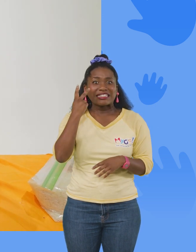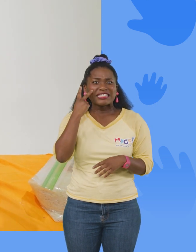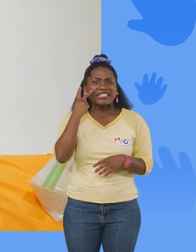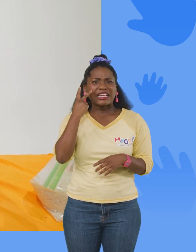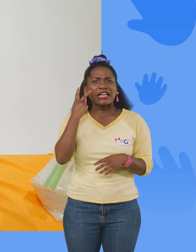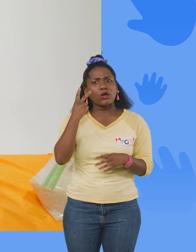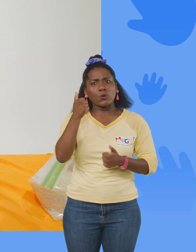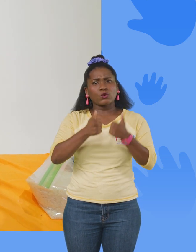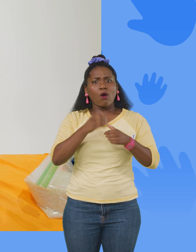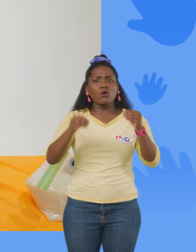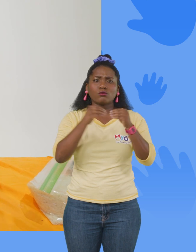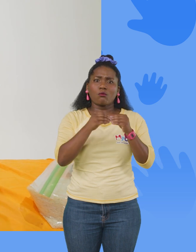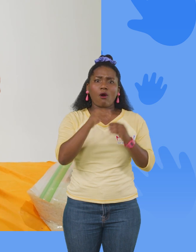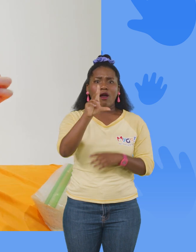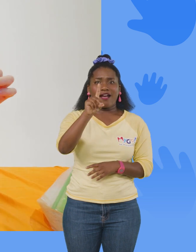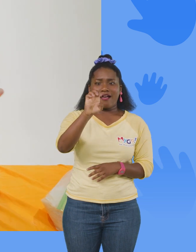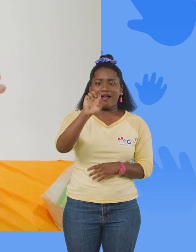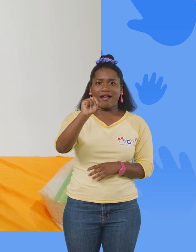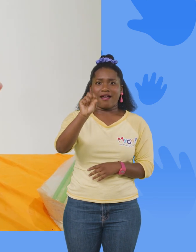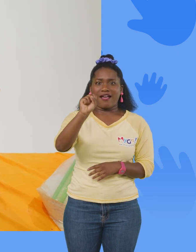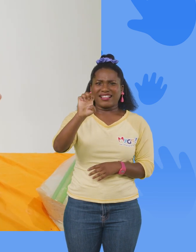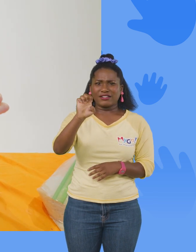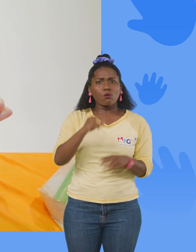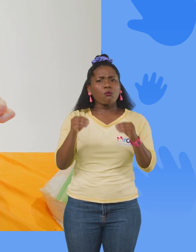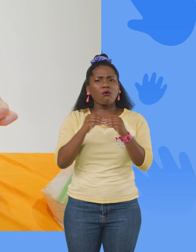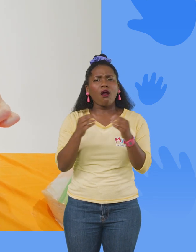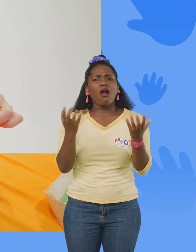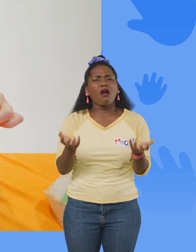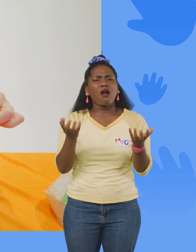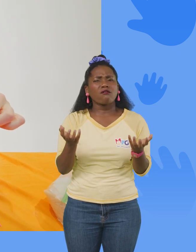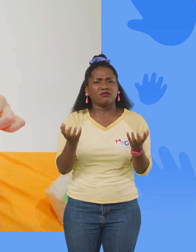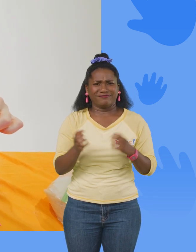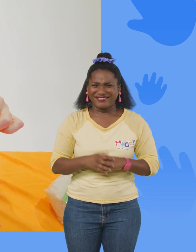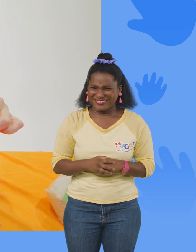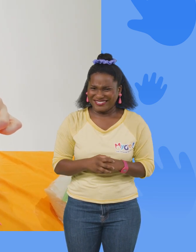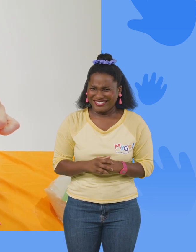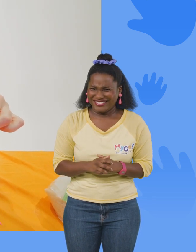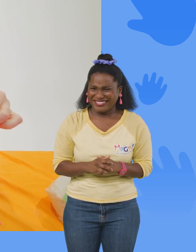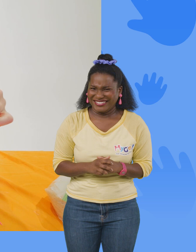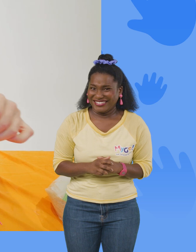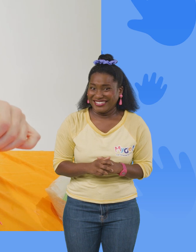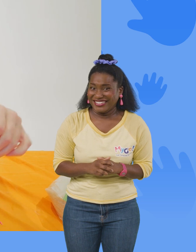which one is more dense, which one is heavier. Ready?